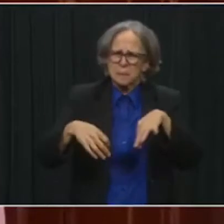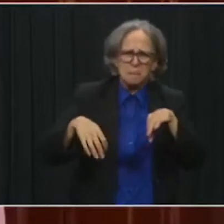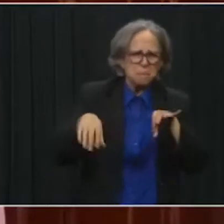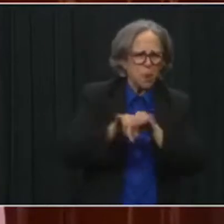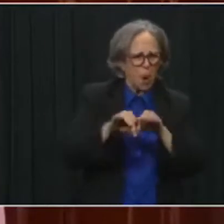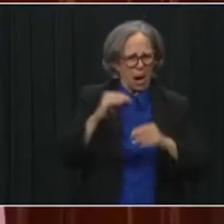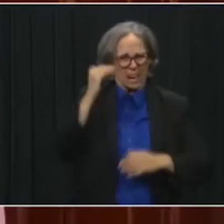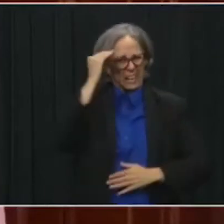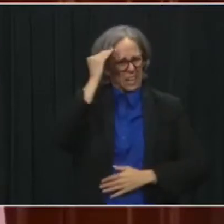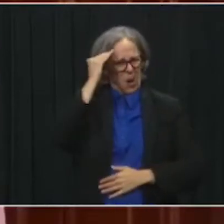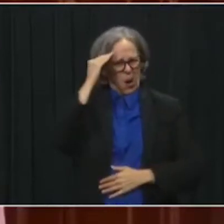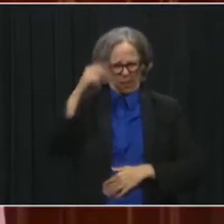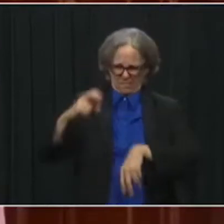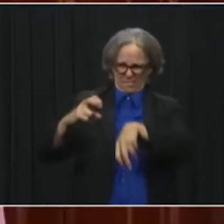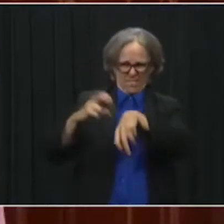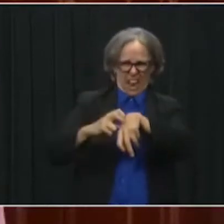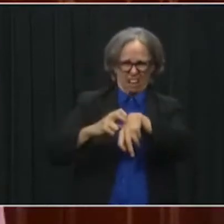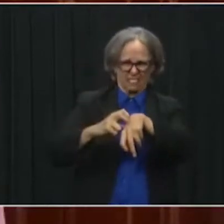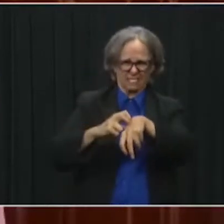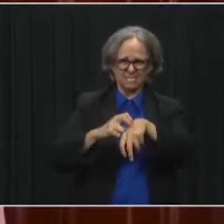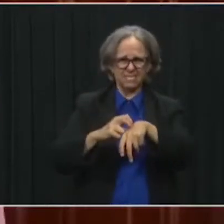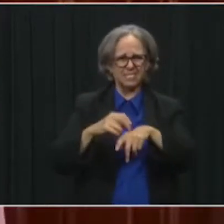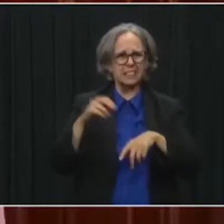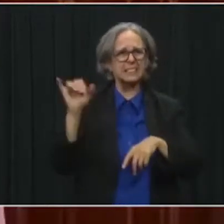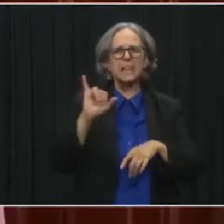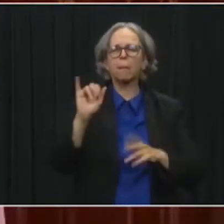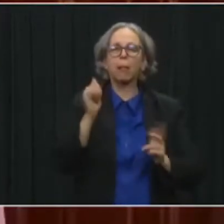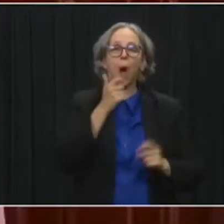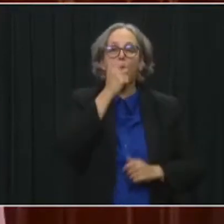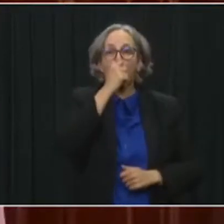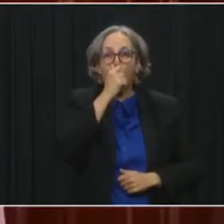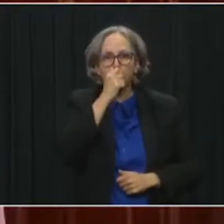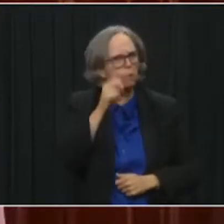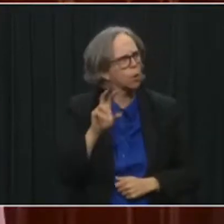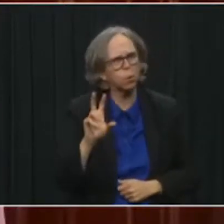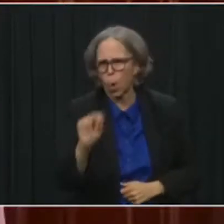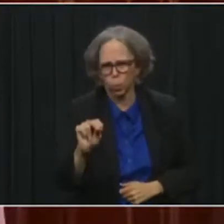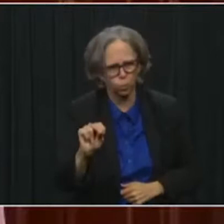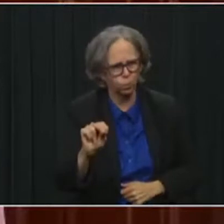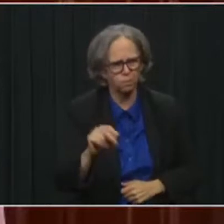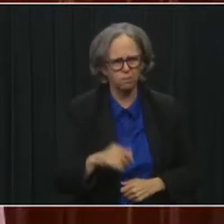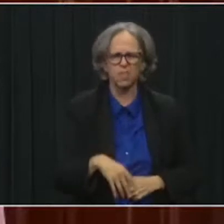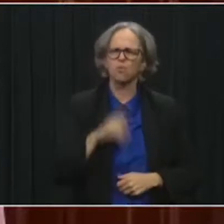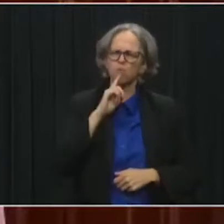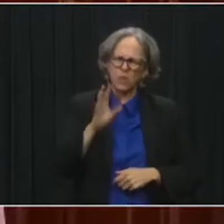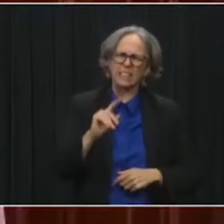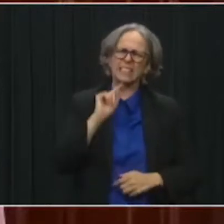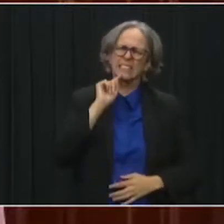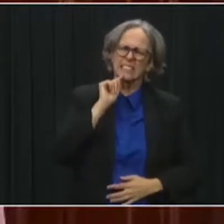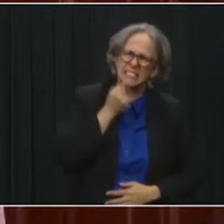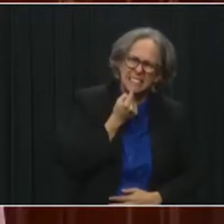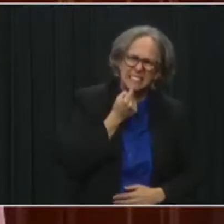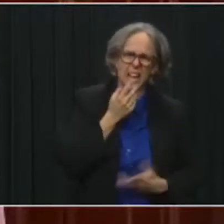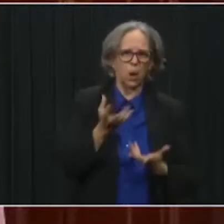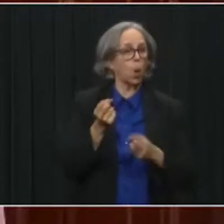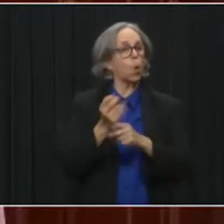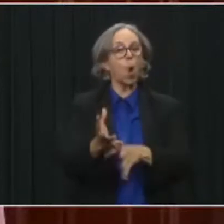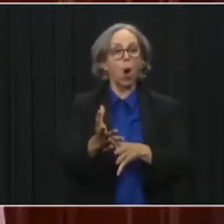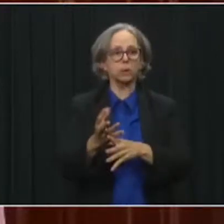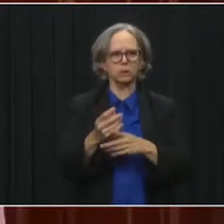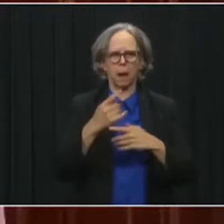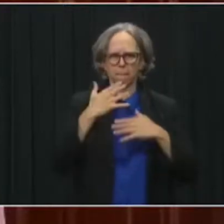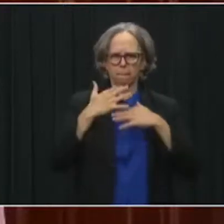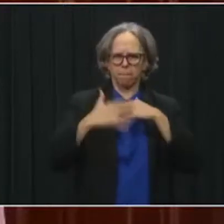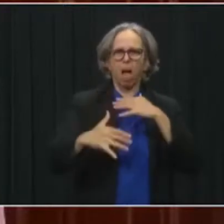the common cold. This is a nasty virus that can actually cause inflammation of your blood vessels and other